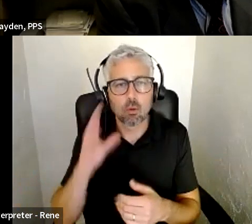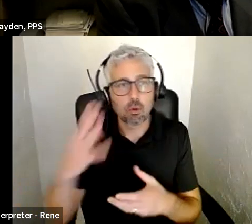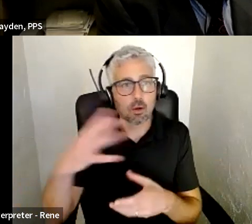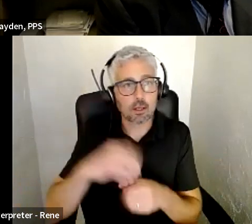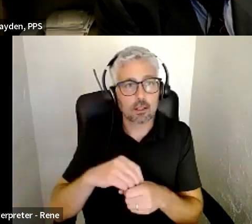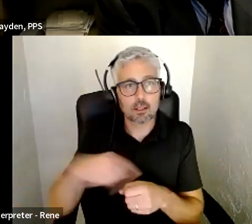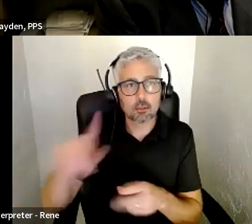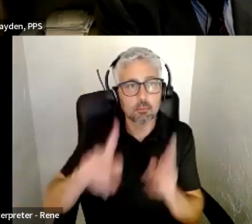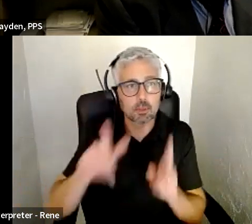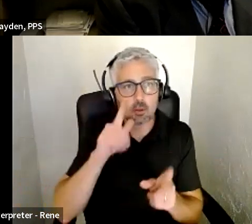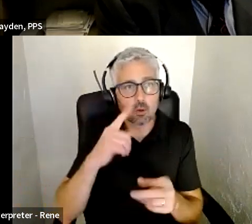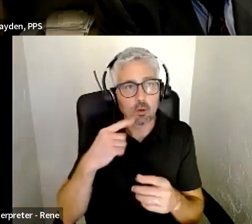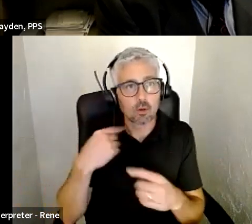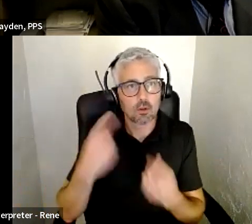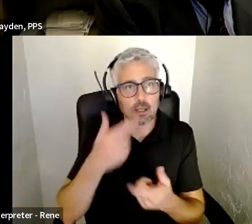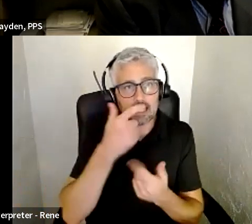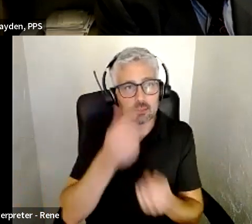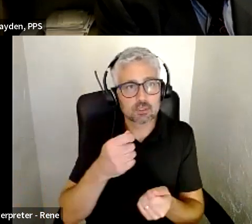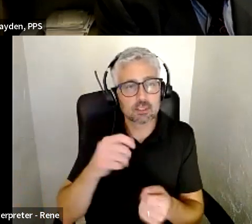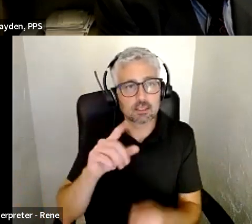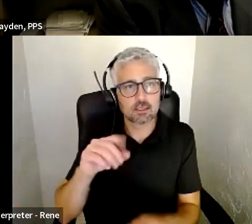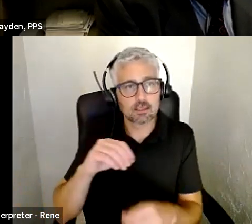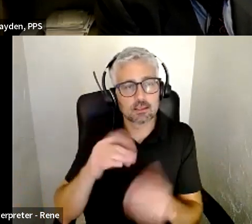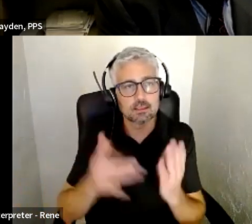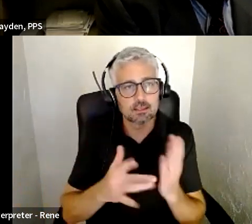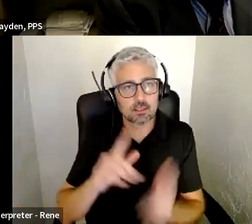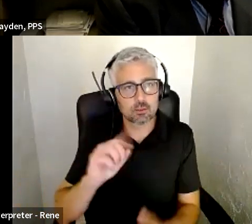been interested in tech tools up to this point. And we can kind of,